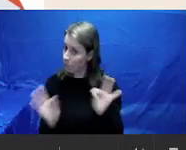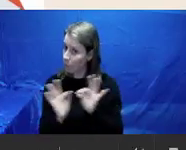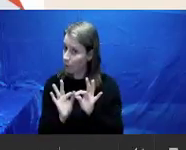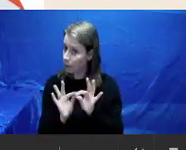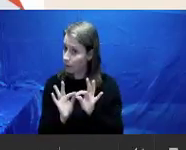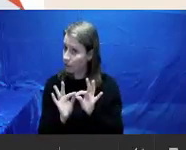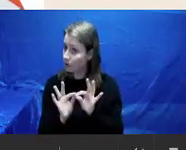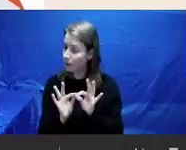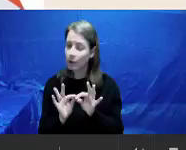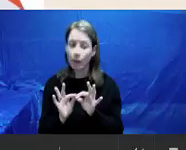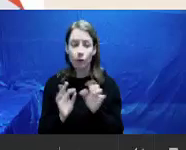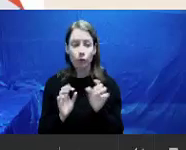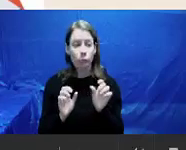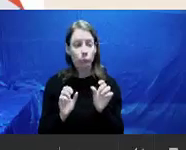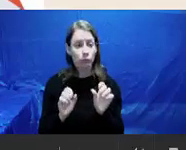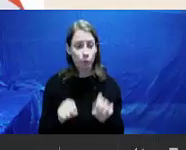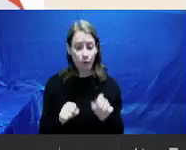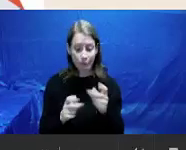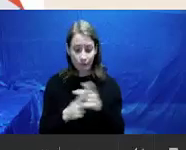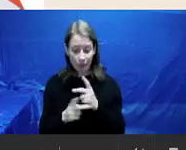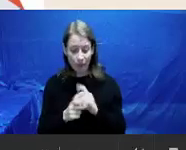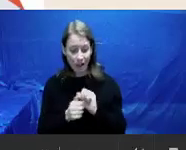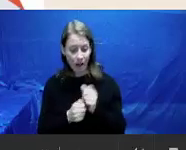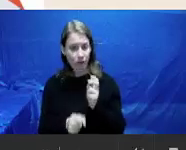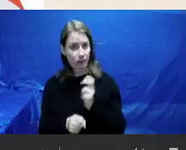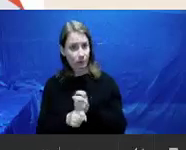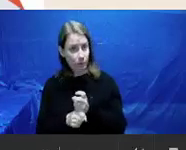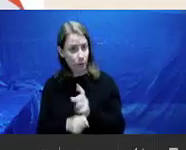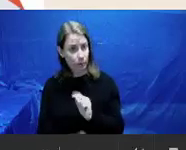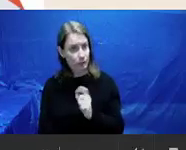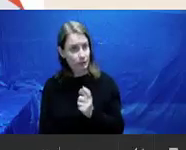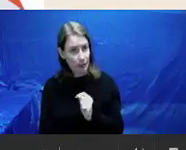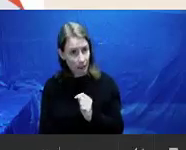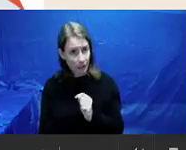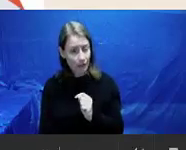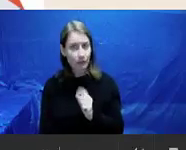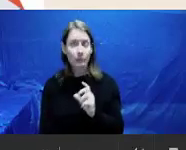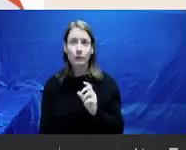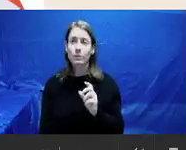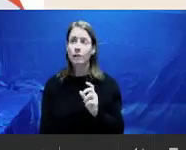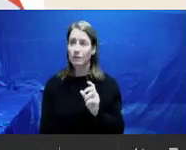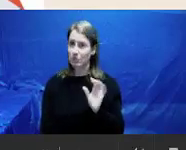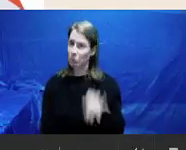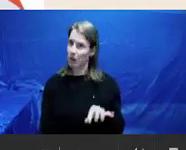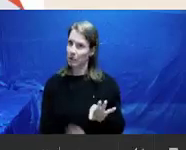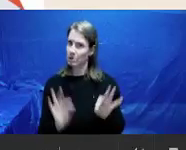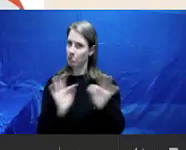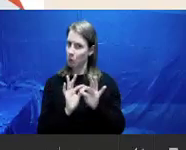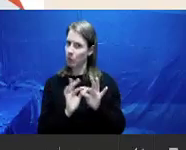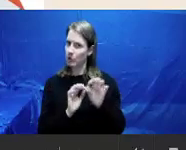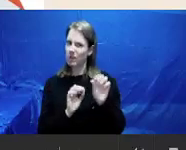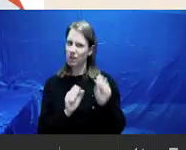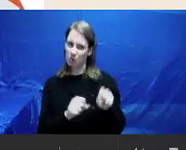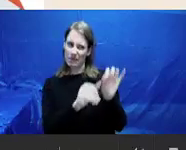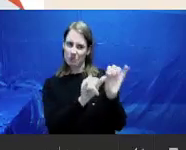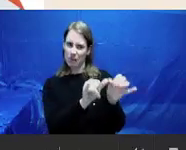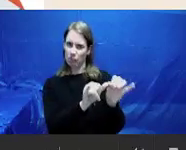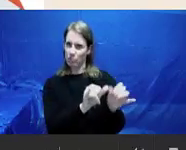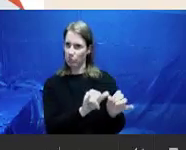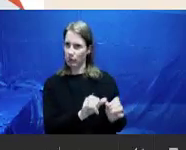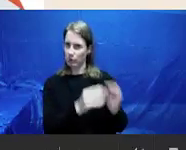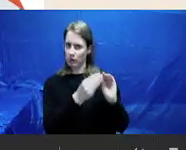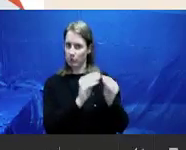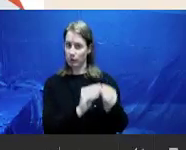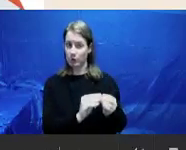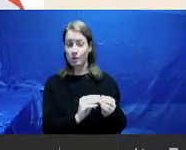into the difficulty of a text, and so it becomes really important. However, we also know that Lexile scores